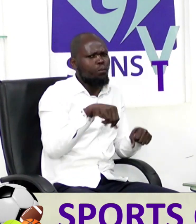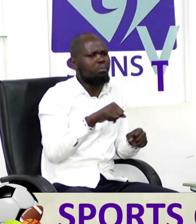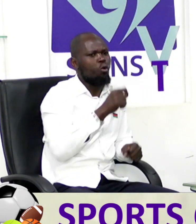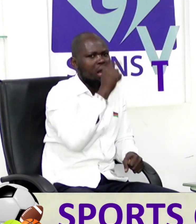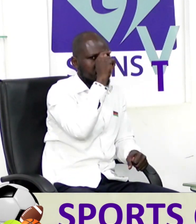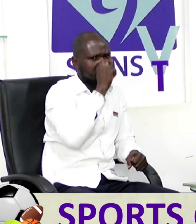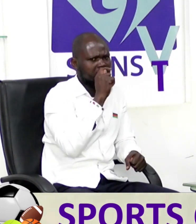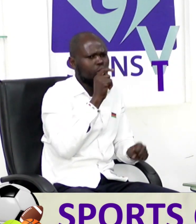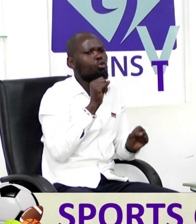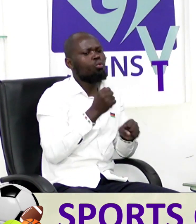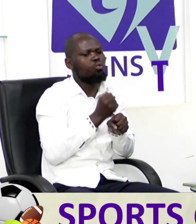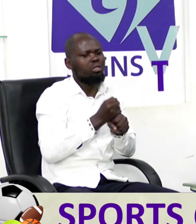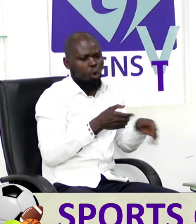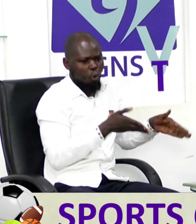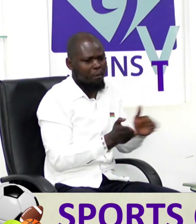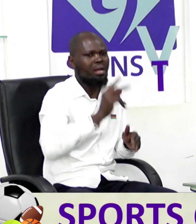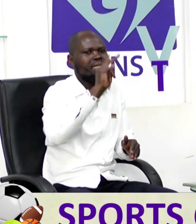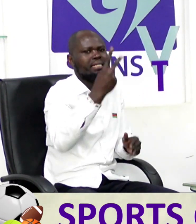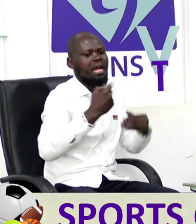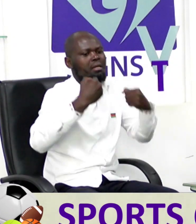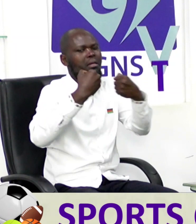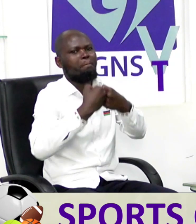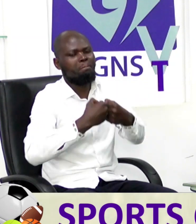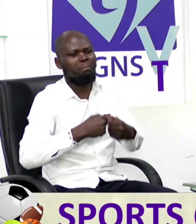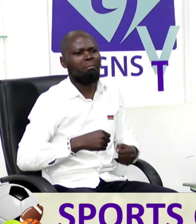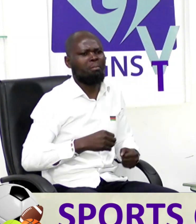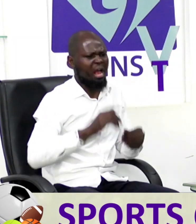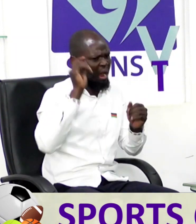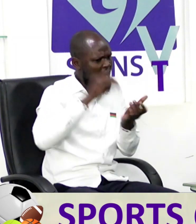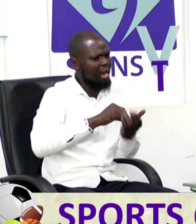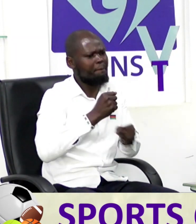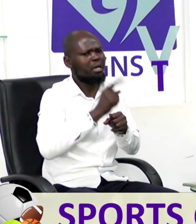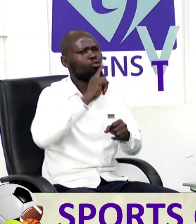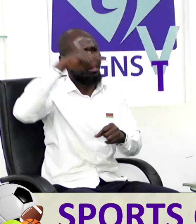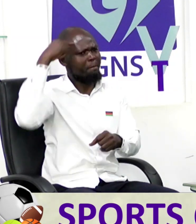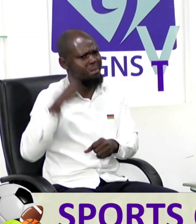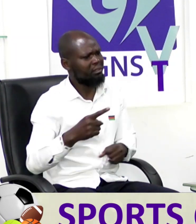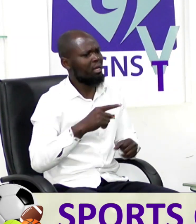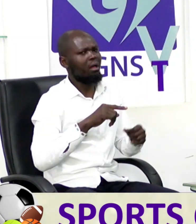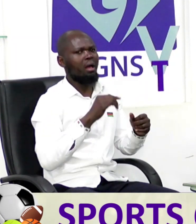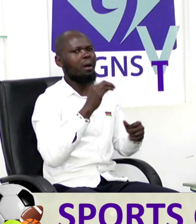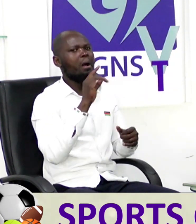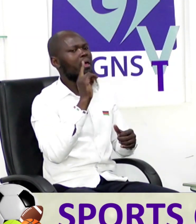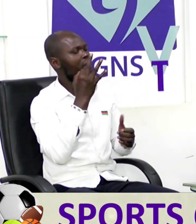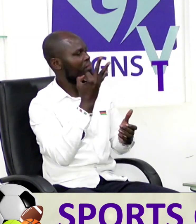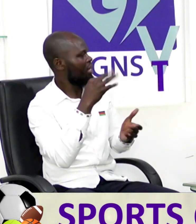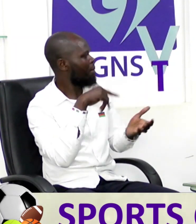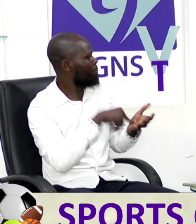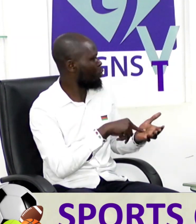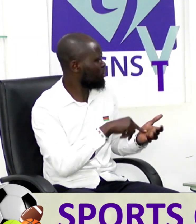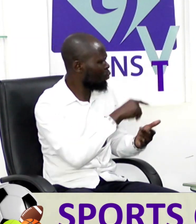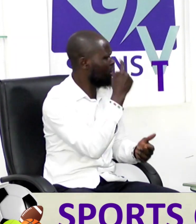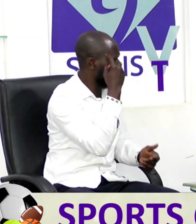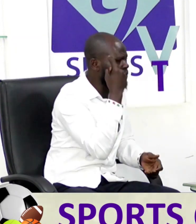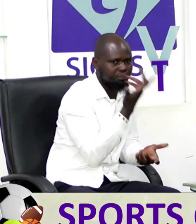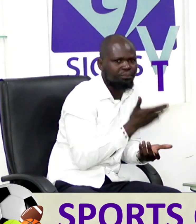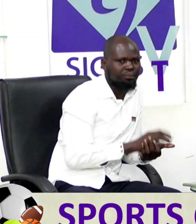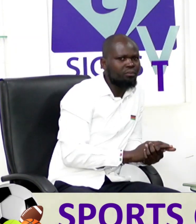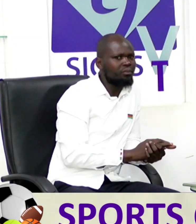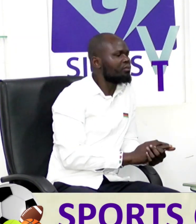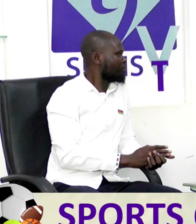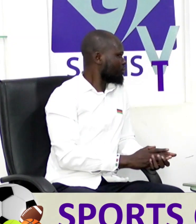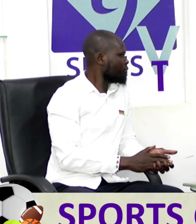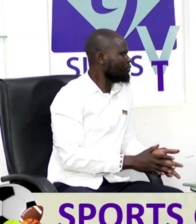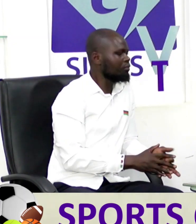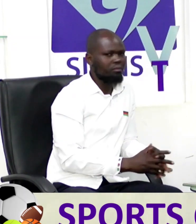can go 1-1. Do you think Tunisia can have another opportunity on the second time and make sure they get the